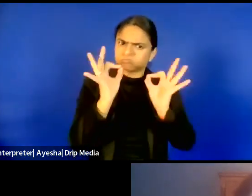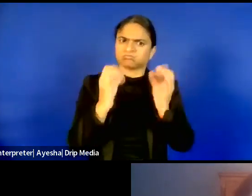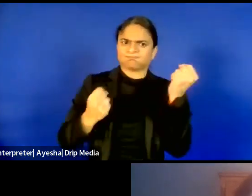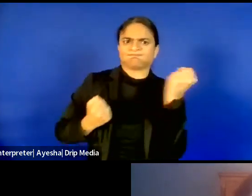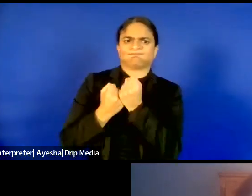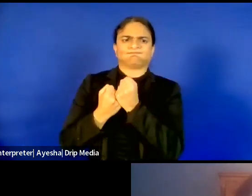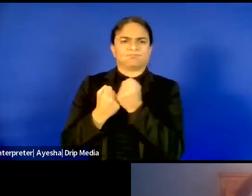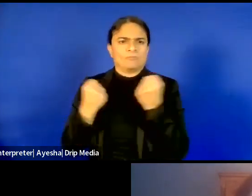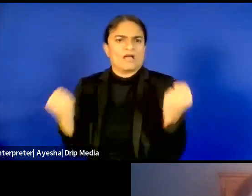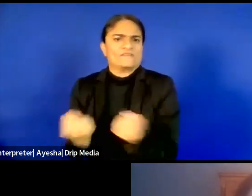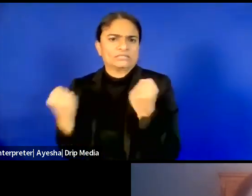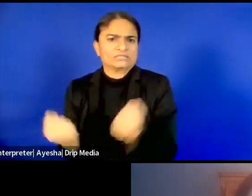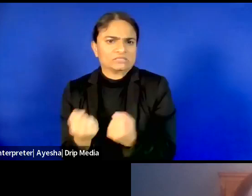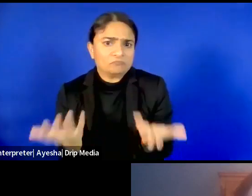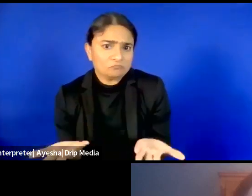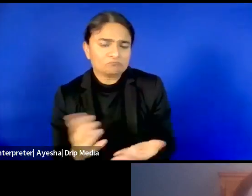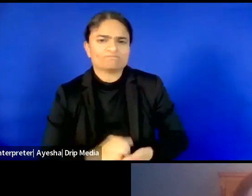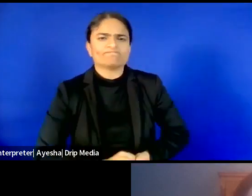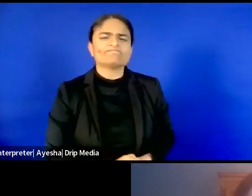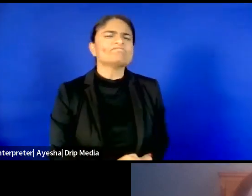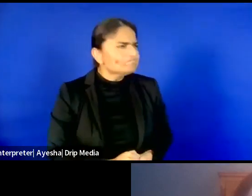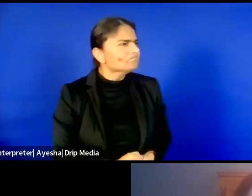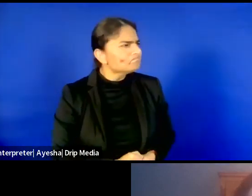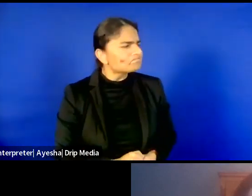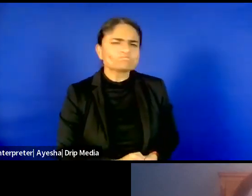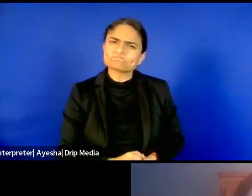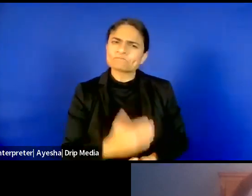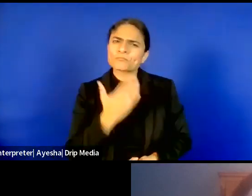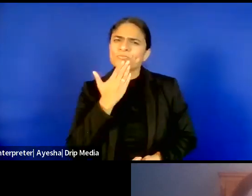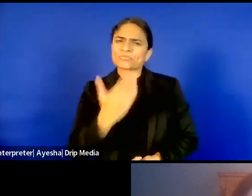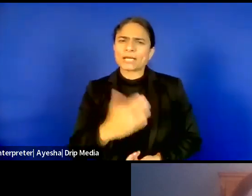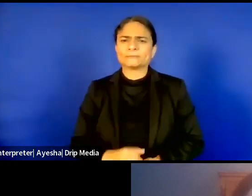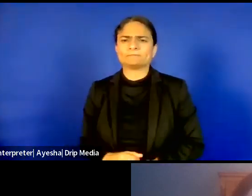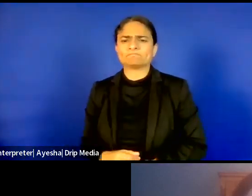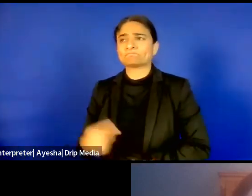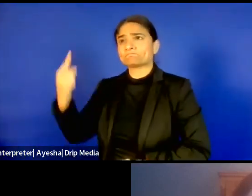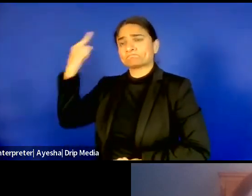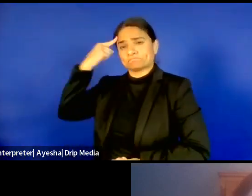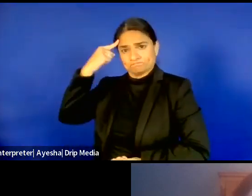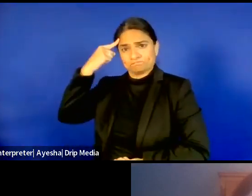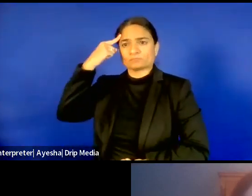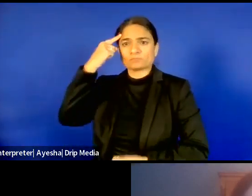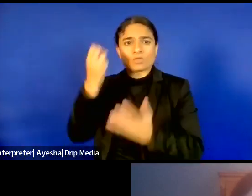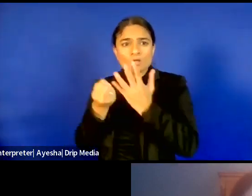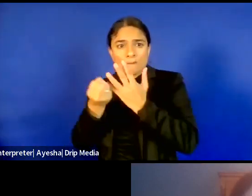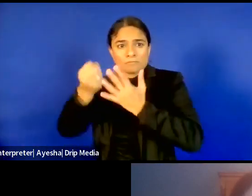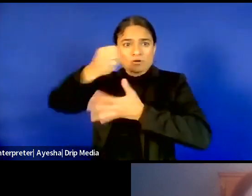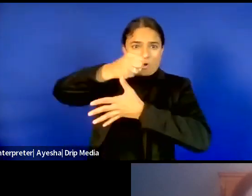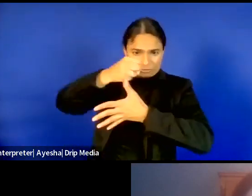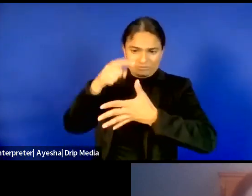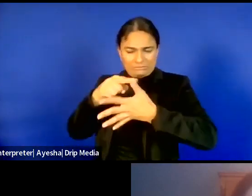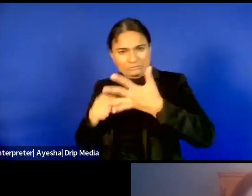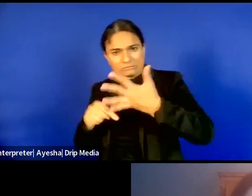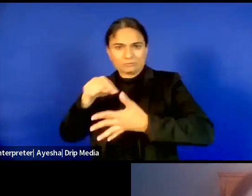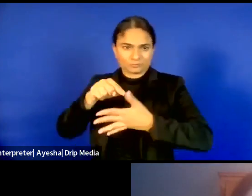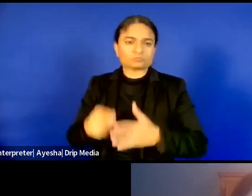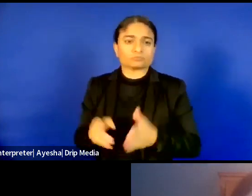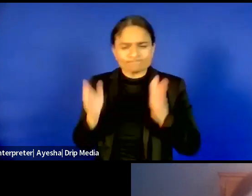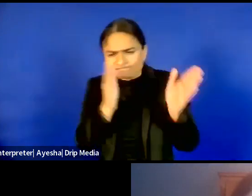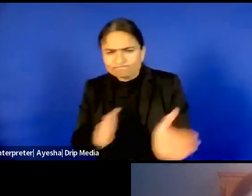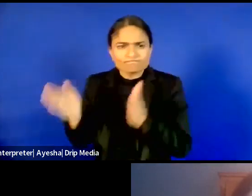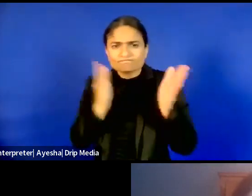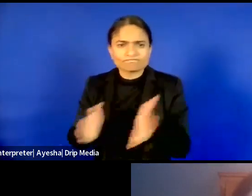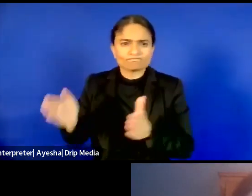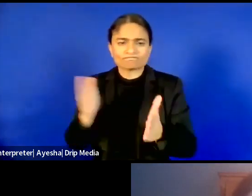outset of your planning for the event. So that includes budgeting, making sure when you're creating your budget that